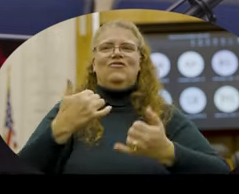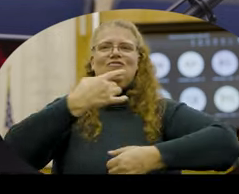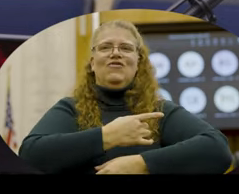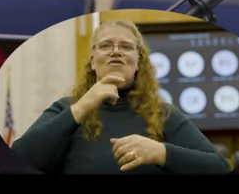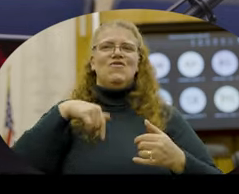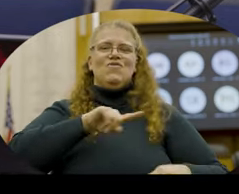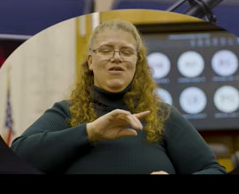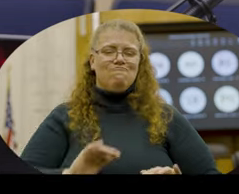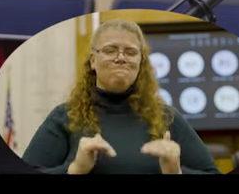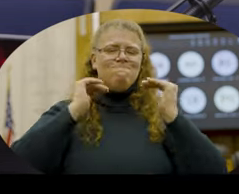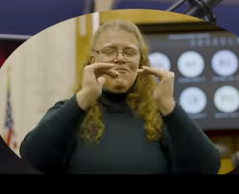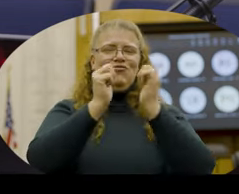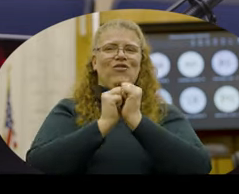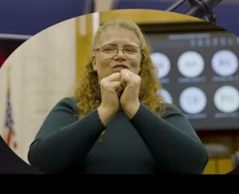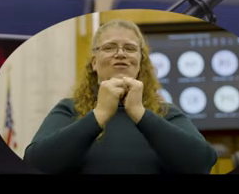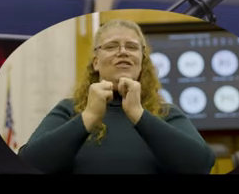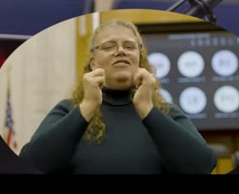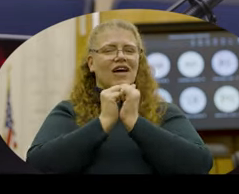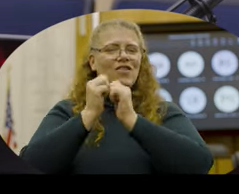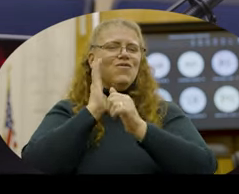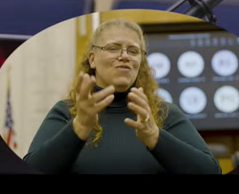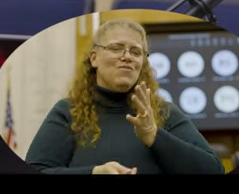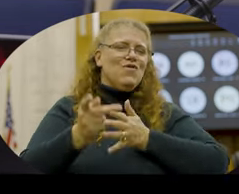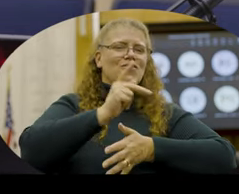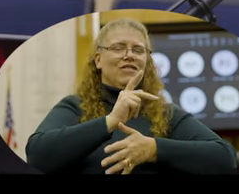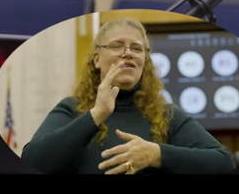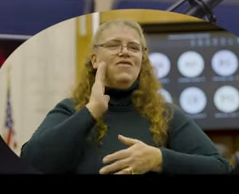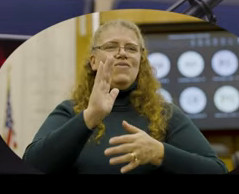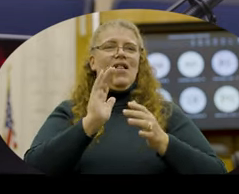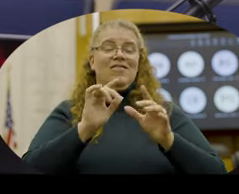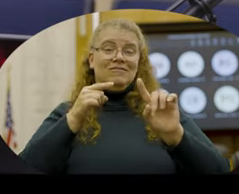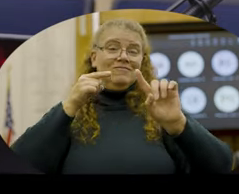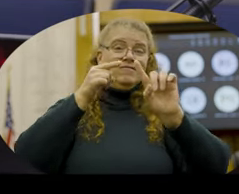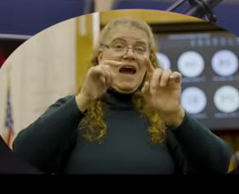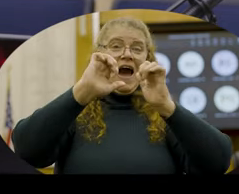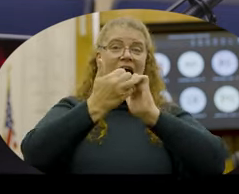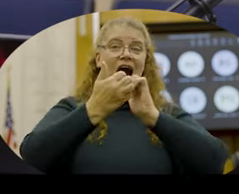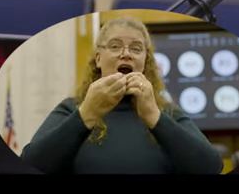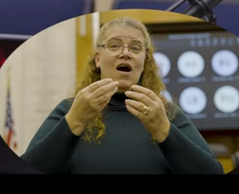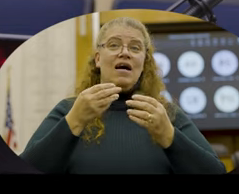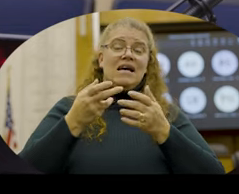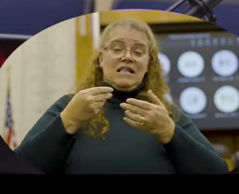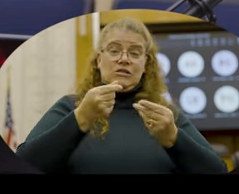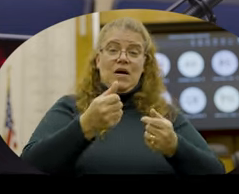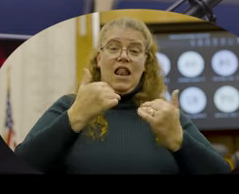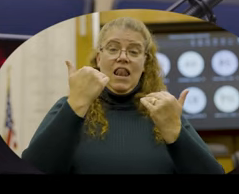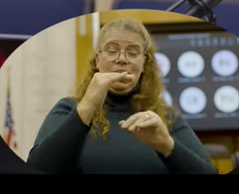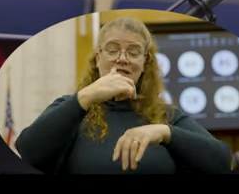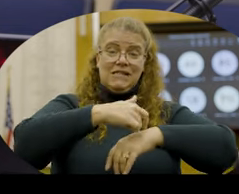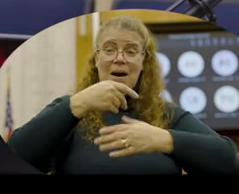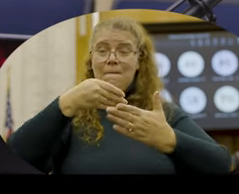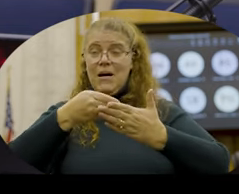Overall, we are building a stronger foundation so that we can be the efficient and effective government our